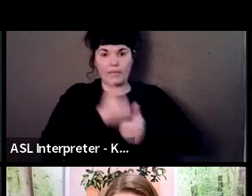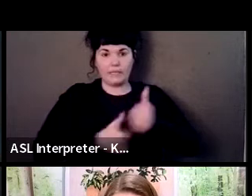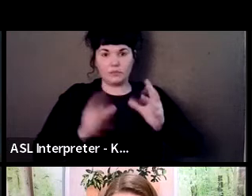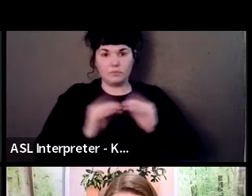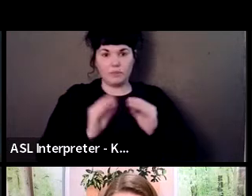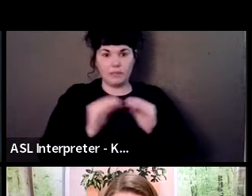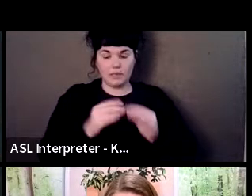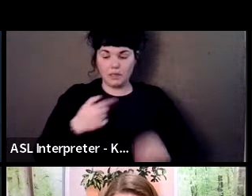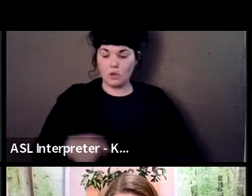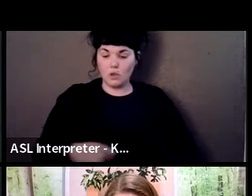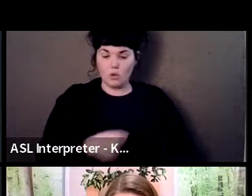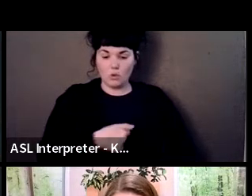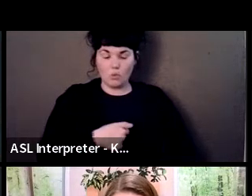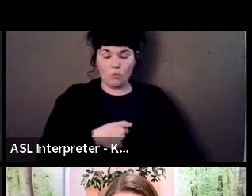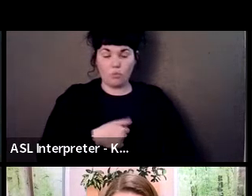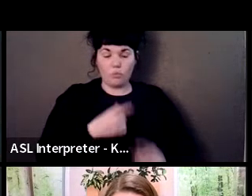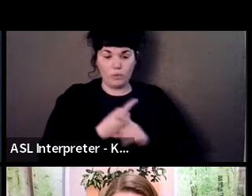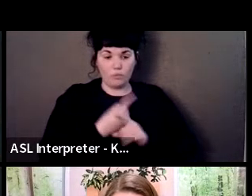the public comment portal on our